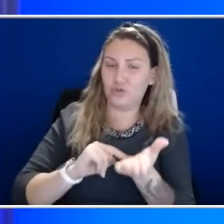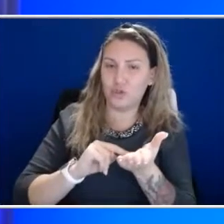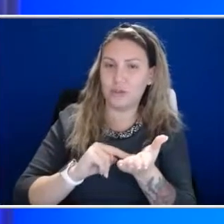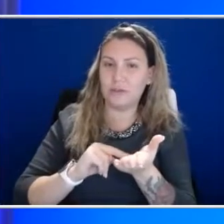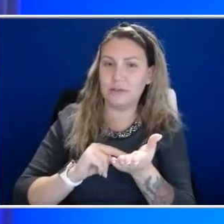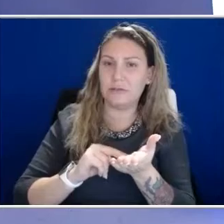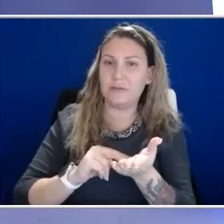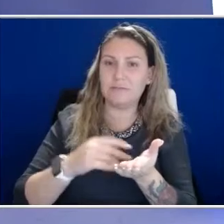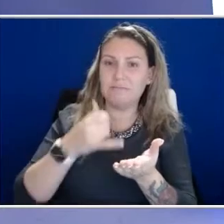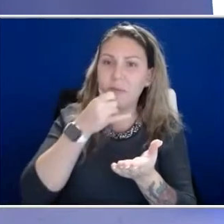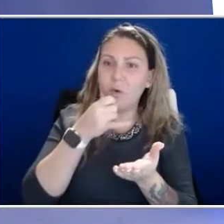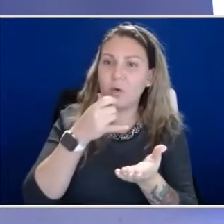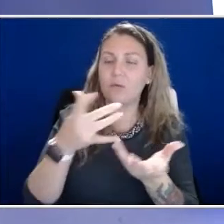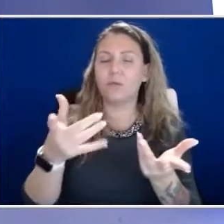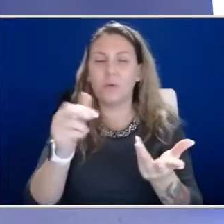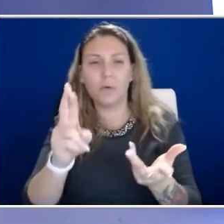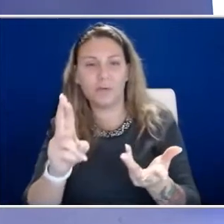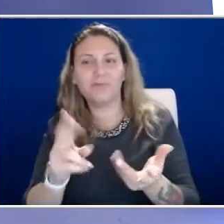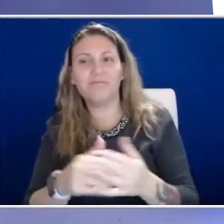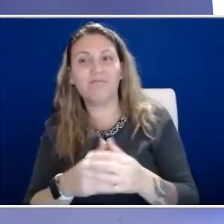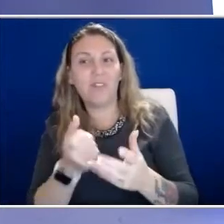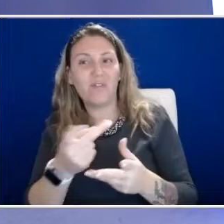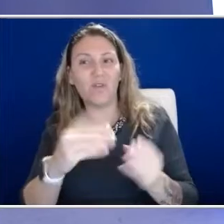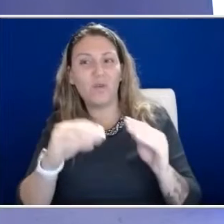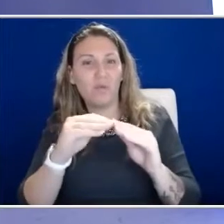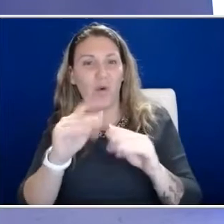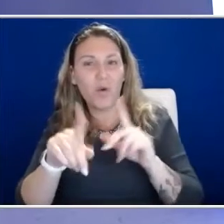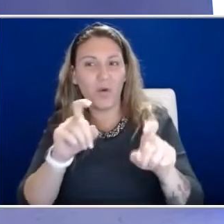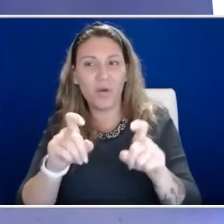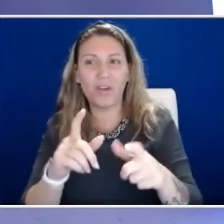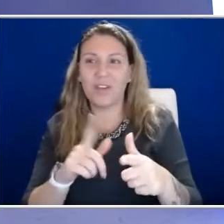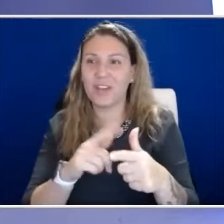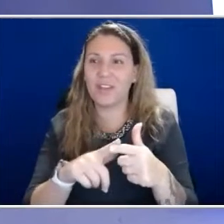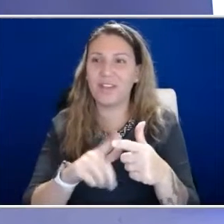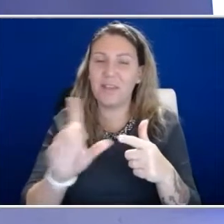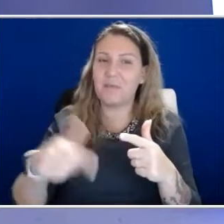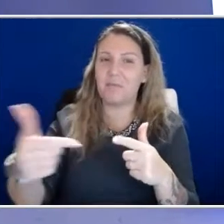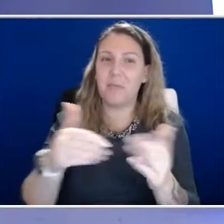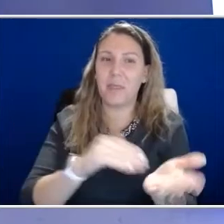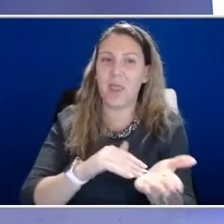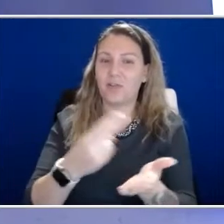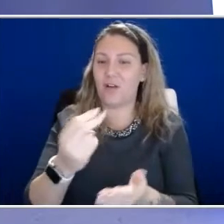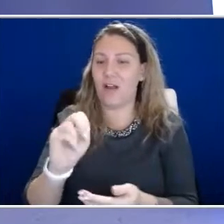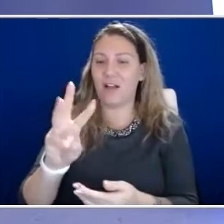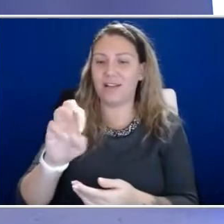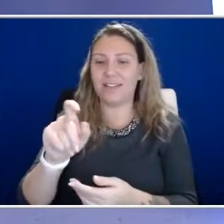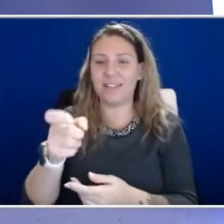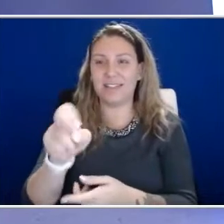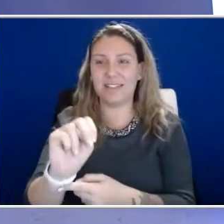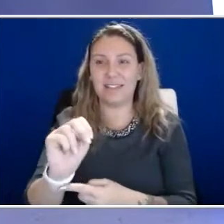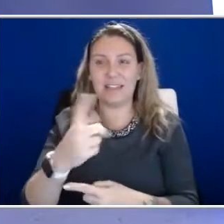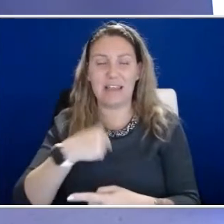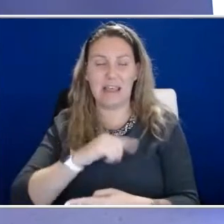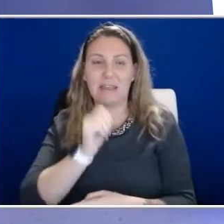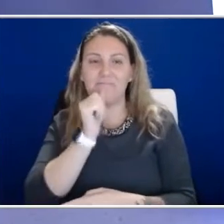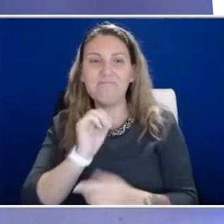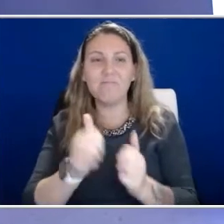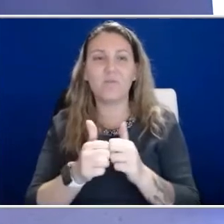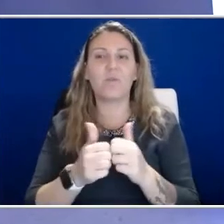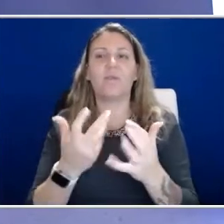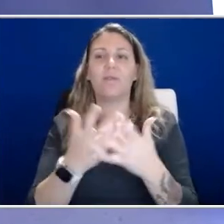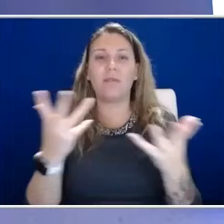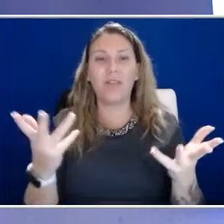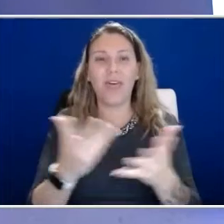happy to help. Okay. Couple more questions, then we're going to get to Dr. Hawkinson. But something that I deal with a lot is it's this time of year. My